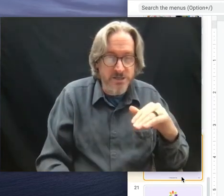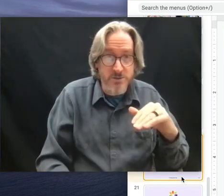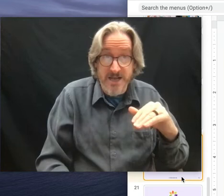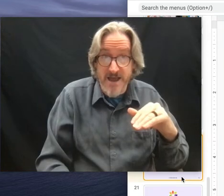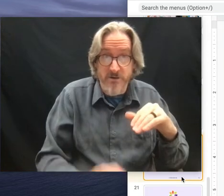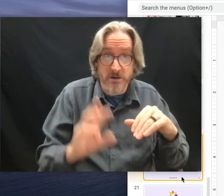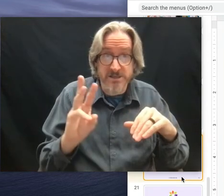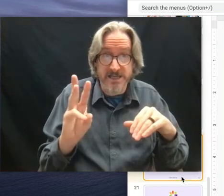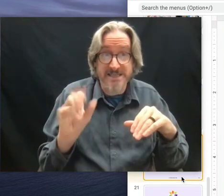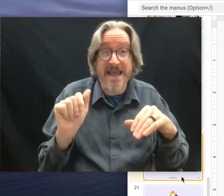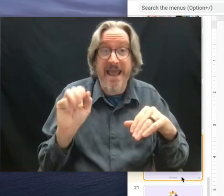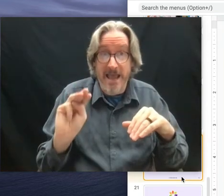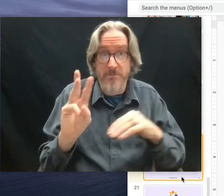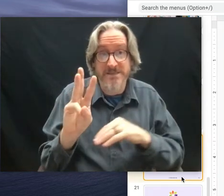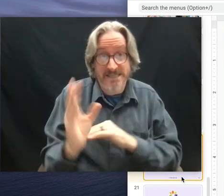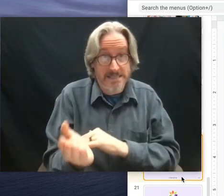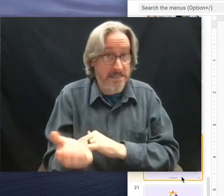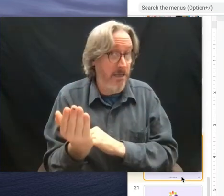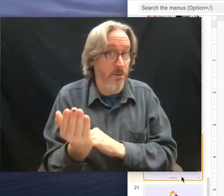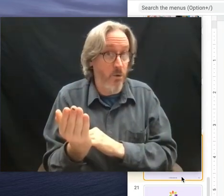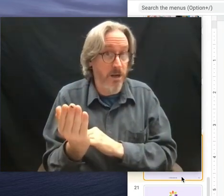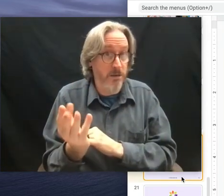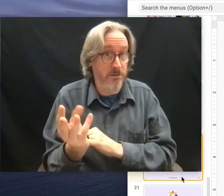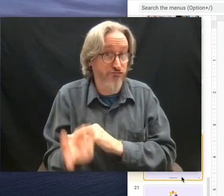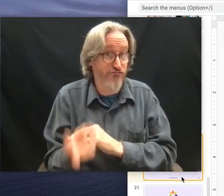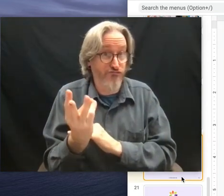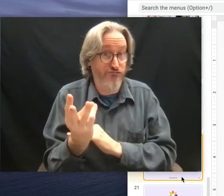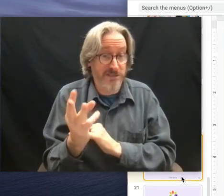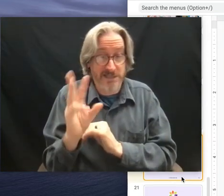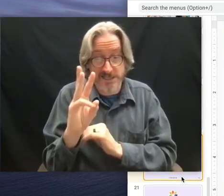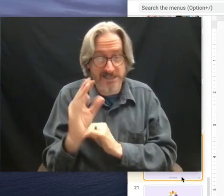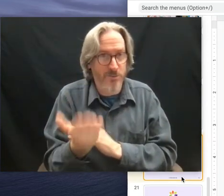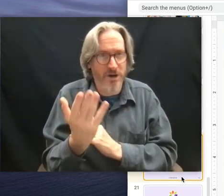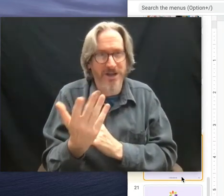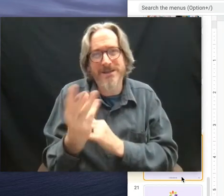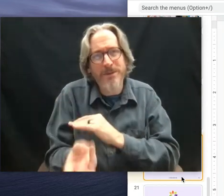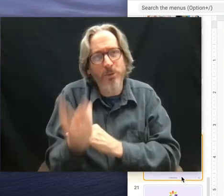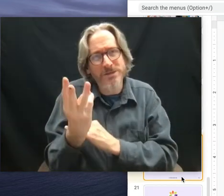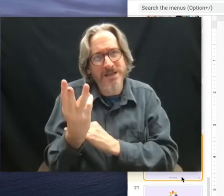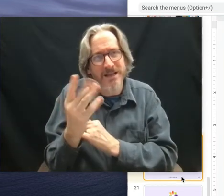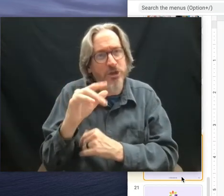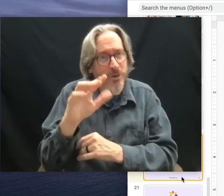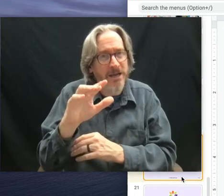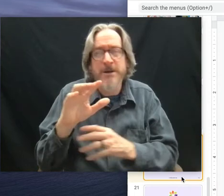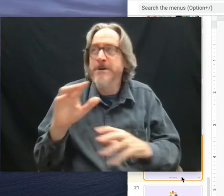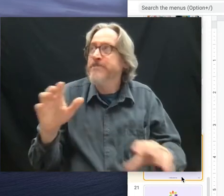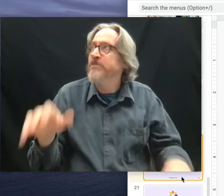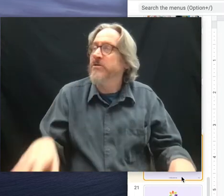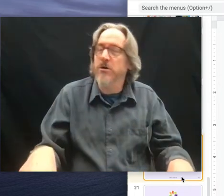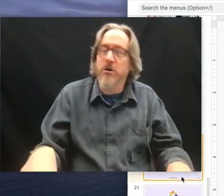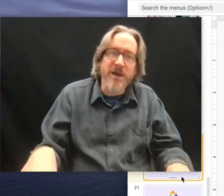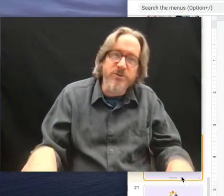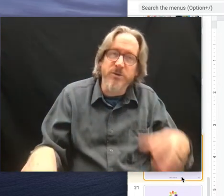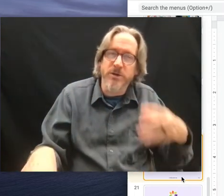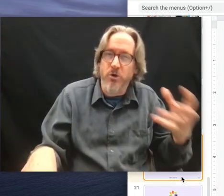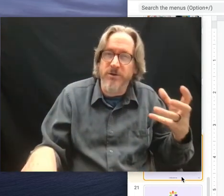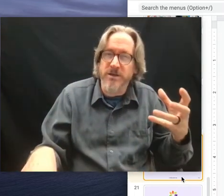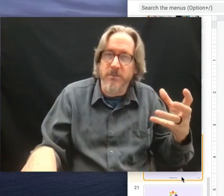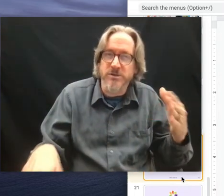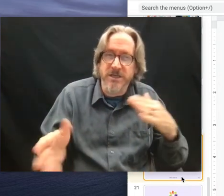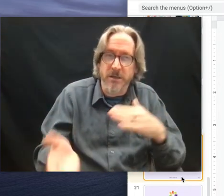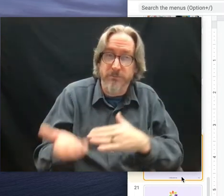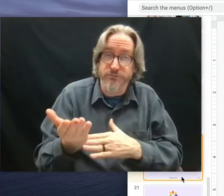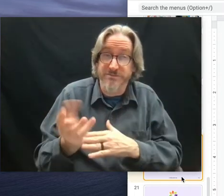The next notes I have are 6 a.m., 6 in the morning, 6 in the morning. Some people will cite, like, there are ways where you can